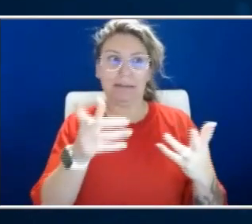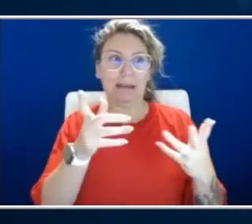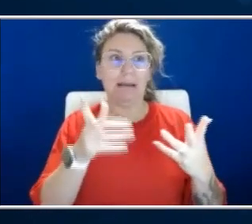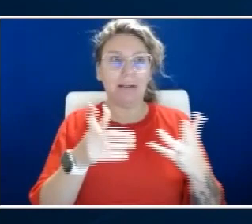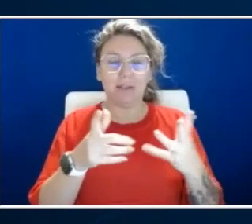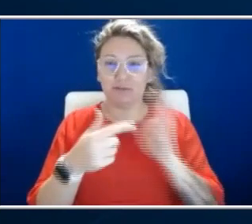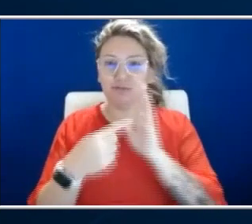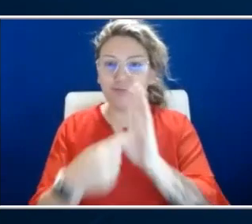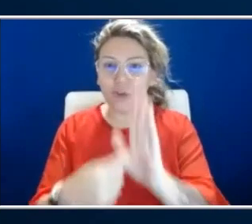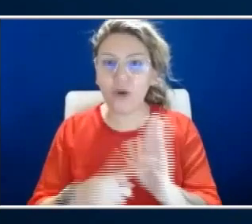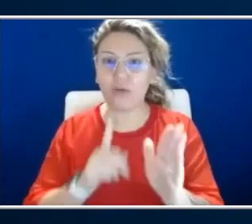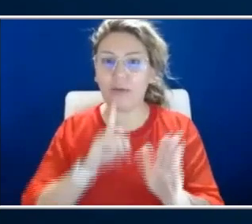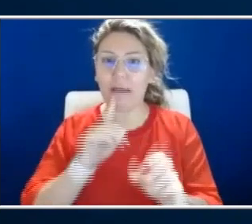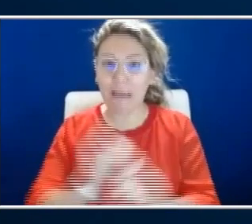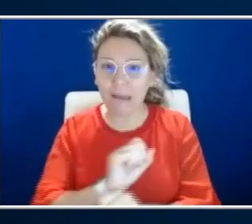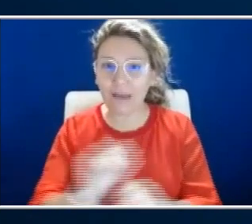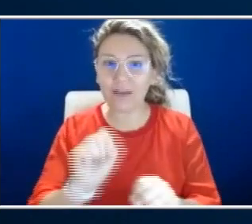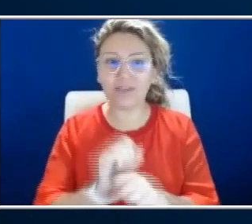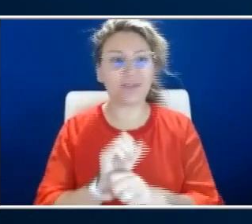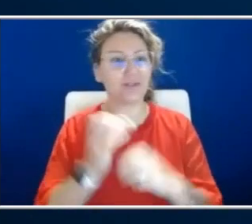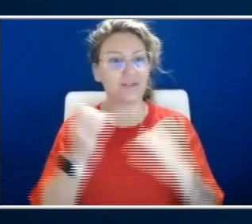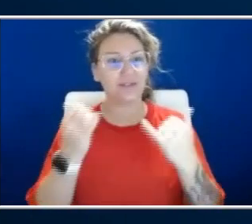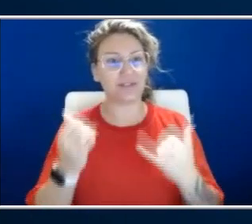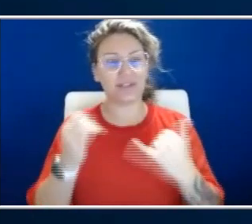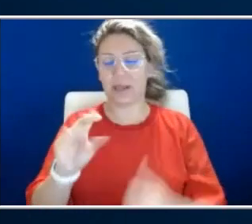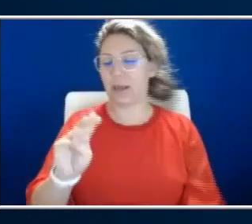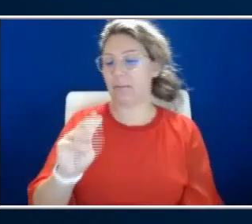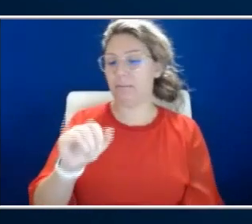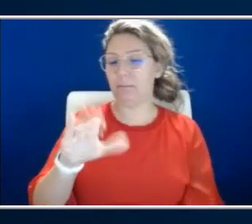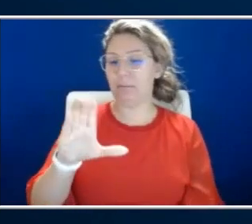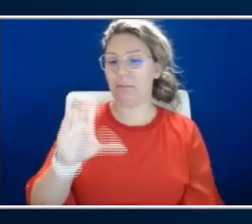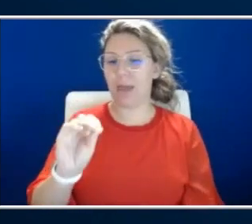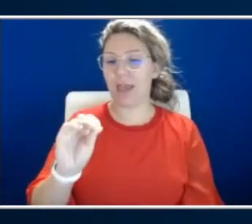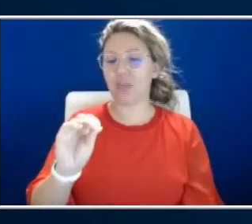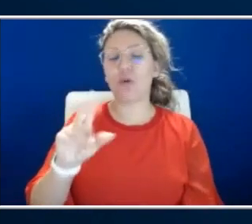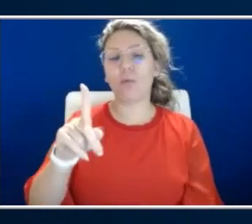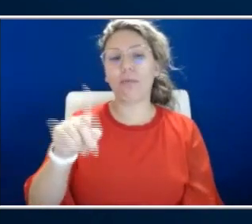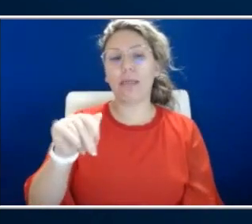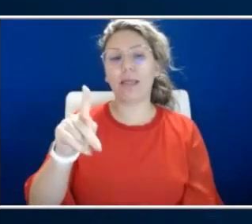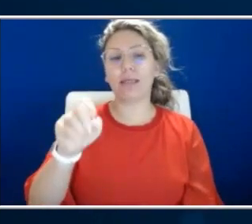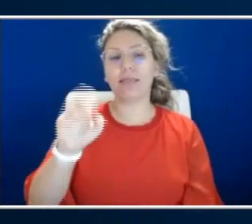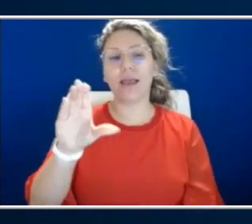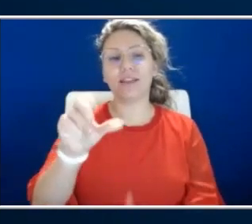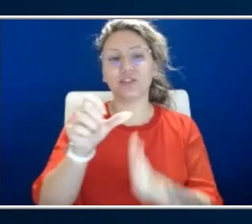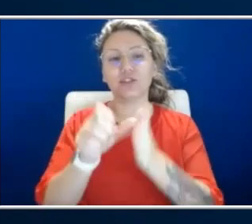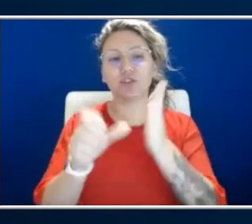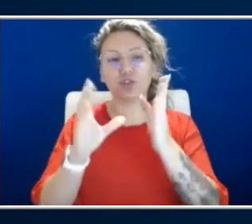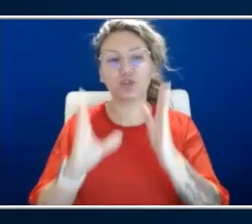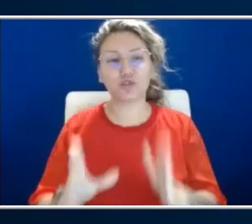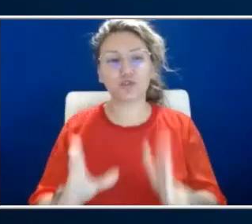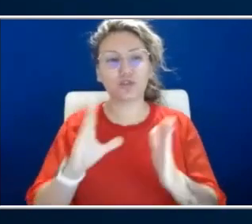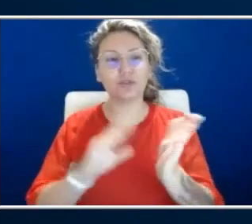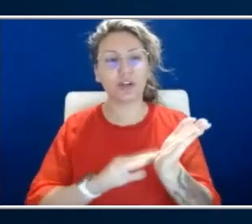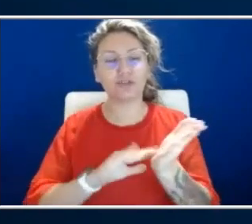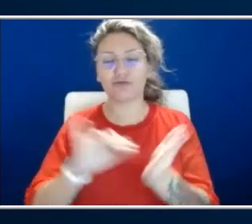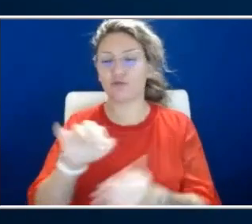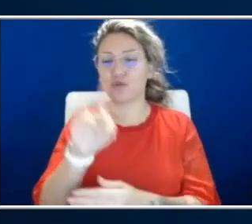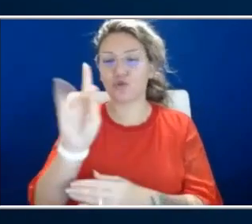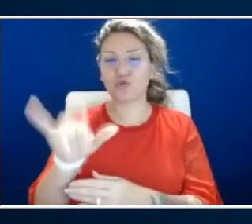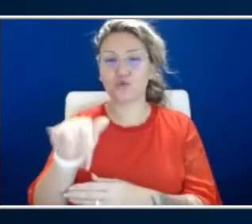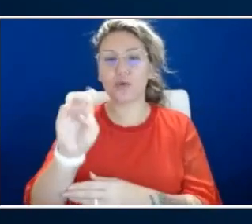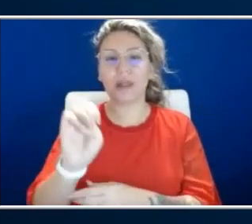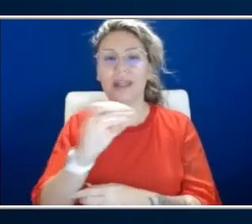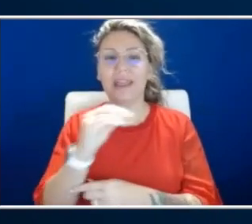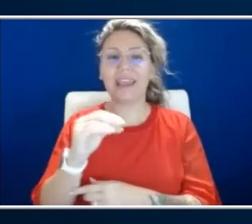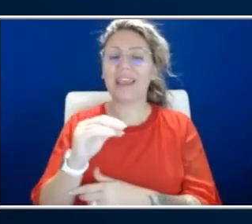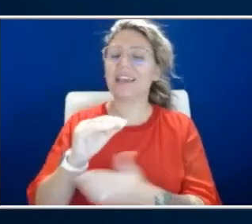joining us, microplastic surgeons who perform breast reconstruction for cancer patients, Dr. Julie Holding and Dr. Rebecca Farmer. Thank you for taking time